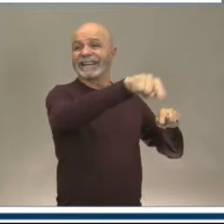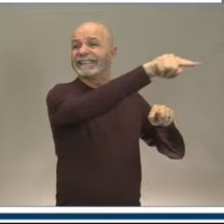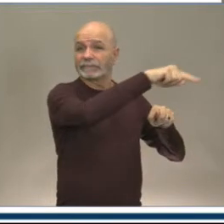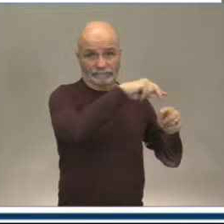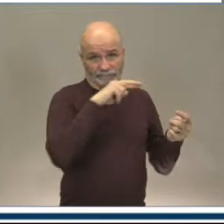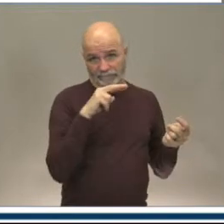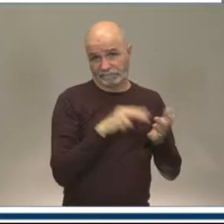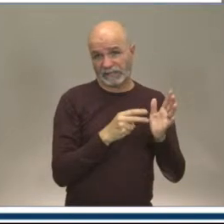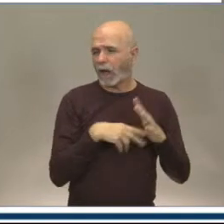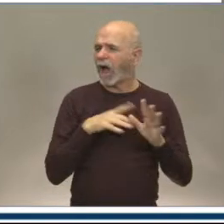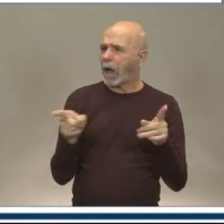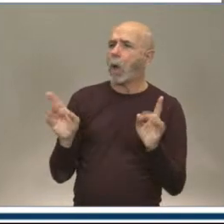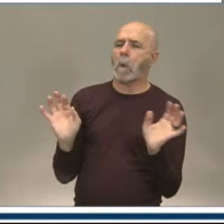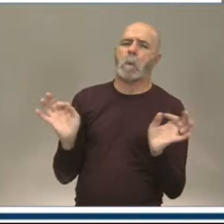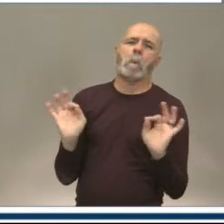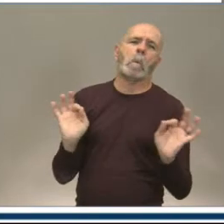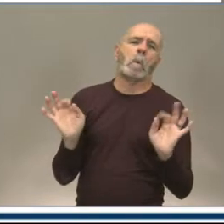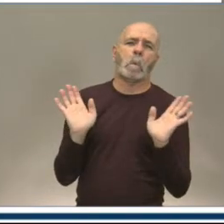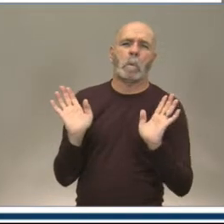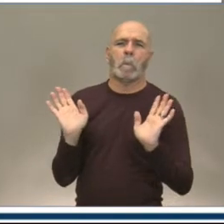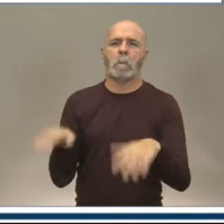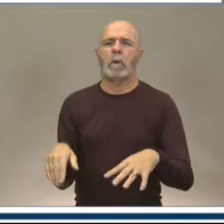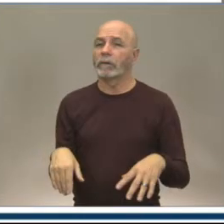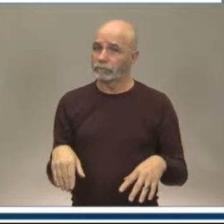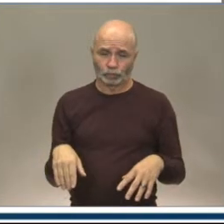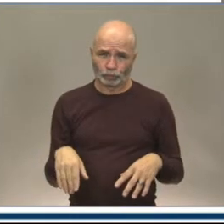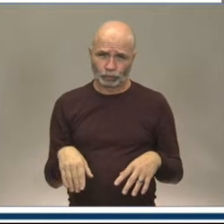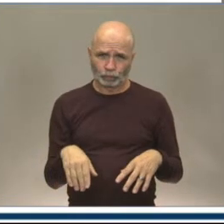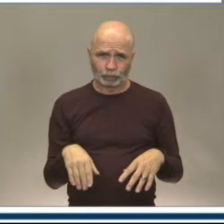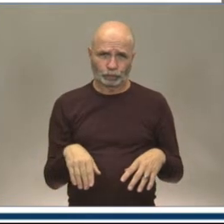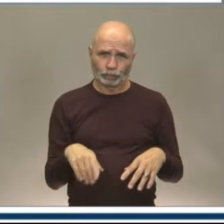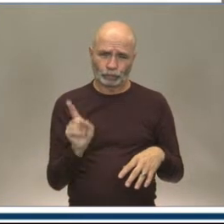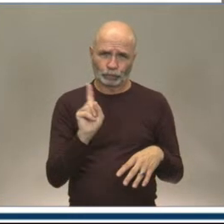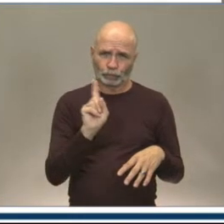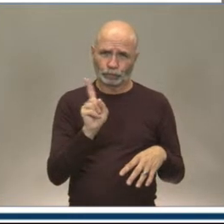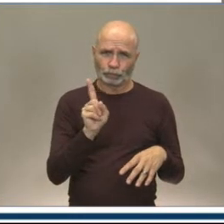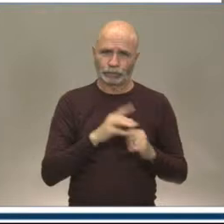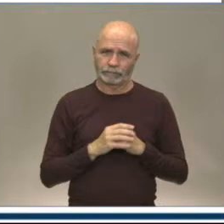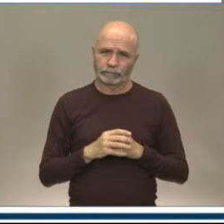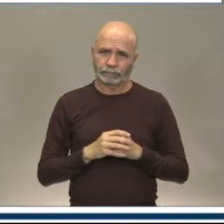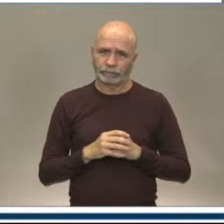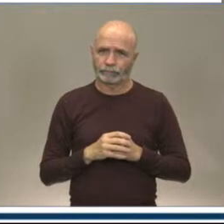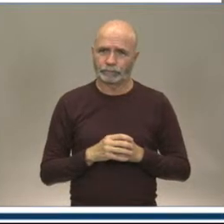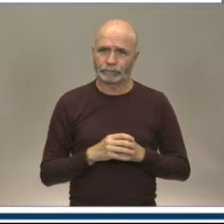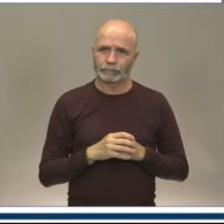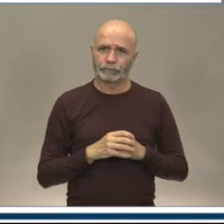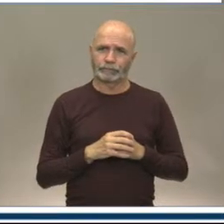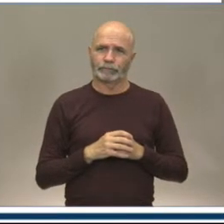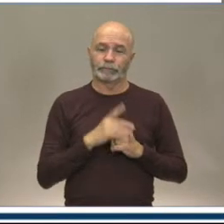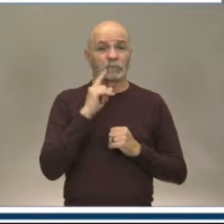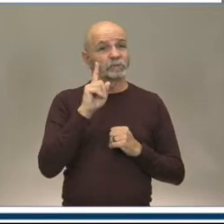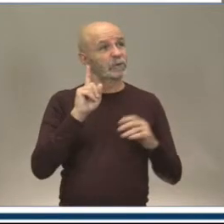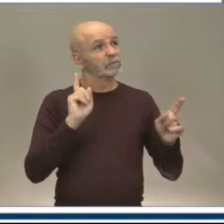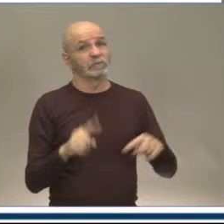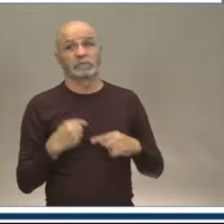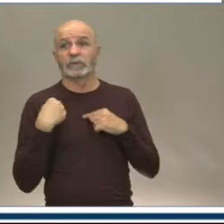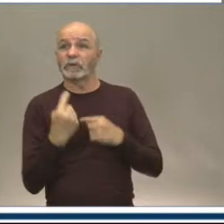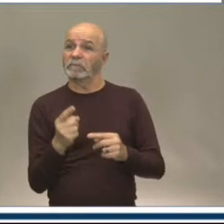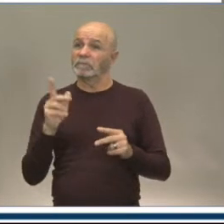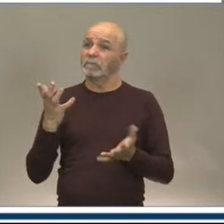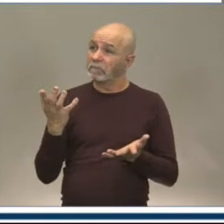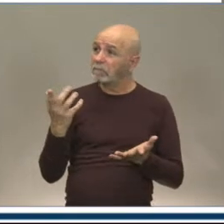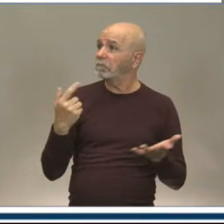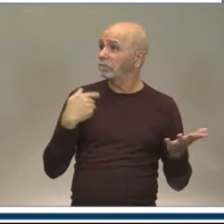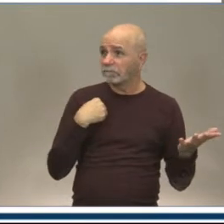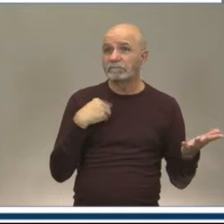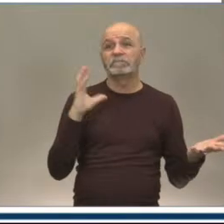become complacent and allow widespread of the virus, however. So far in Nova Scotia, with a few exceptions, we are finding the